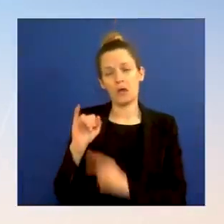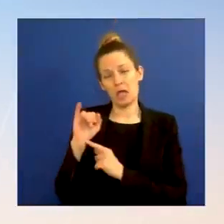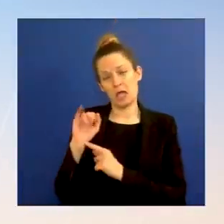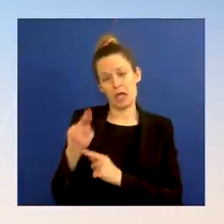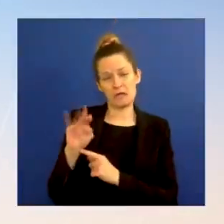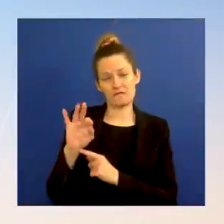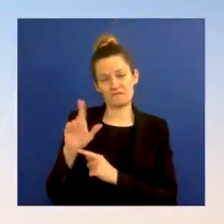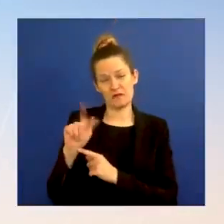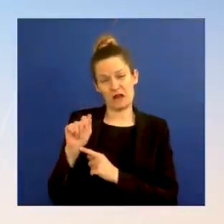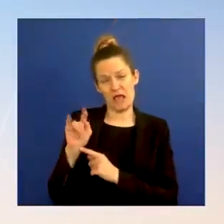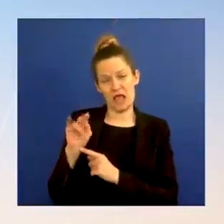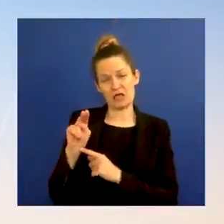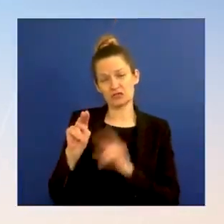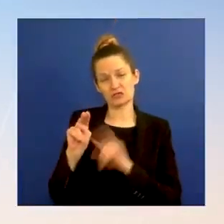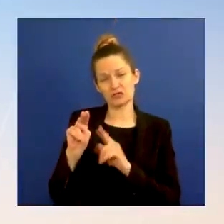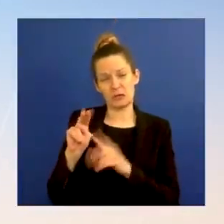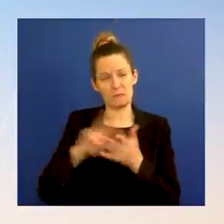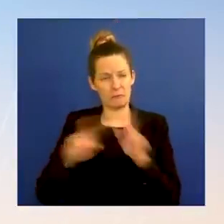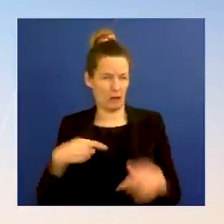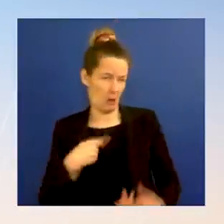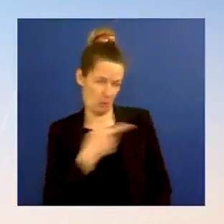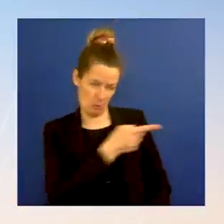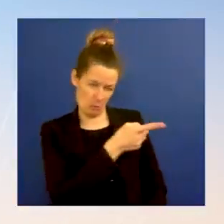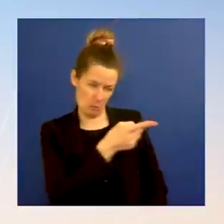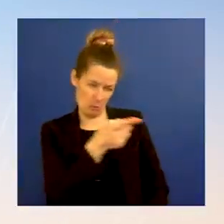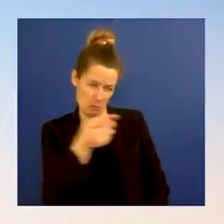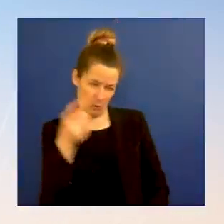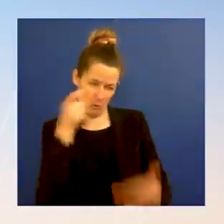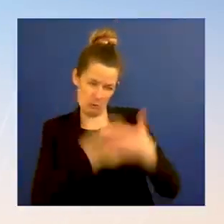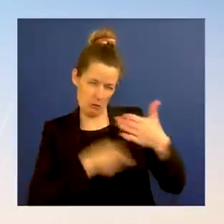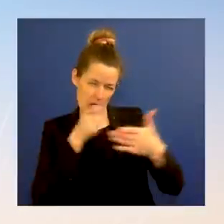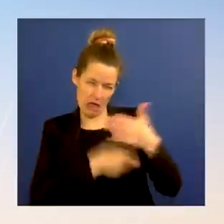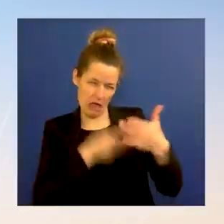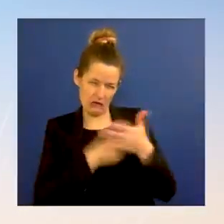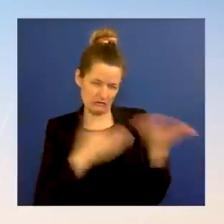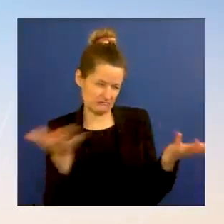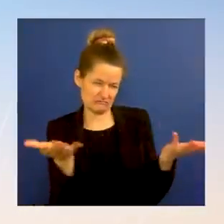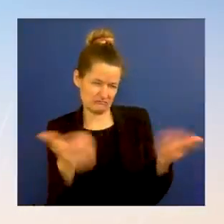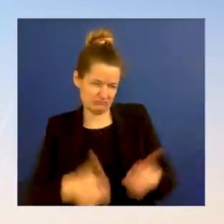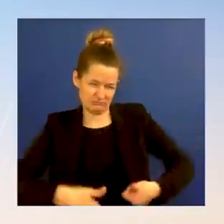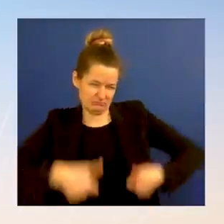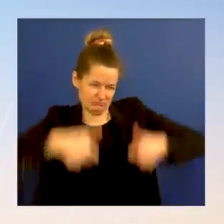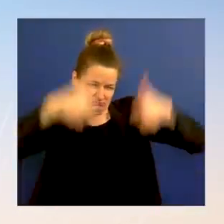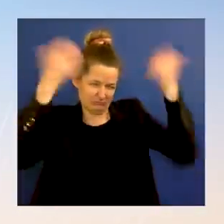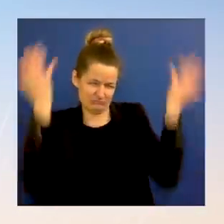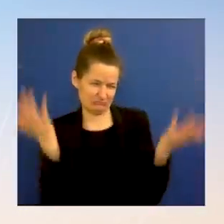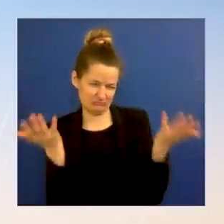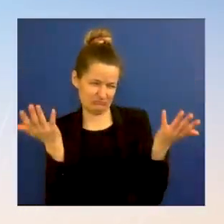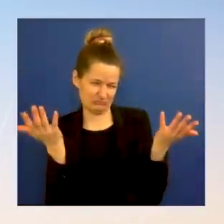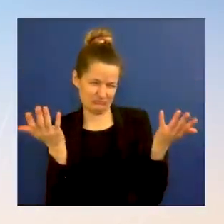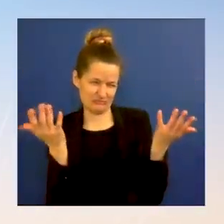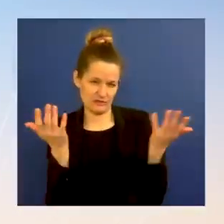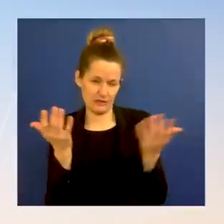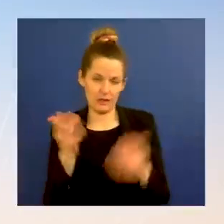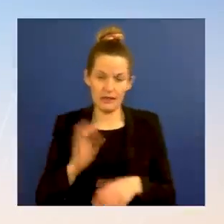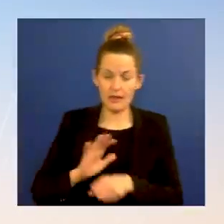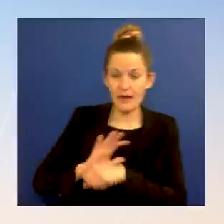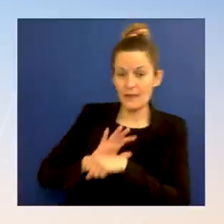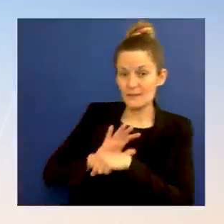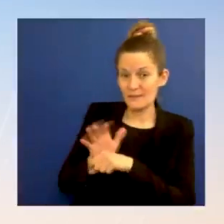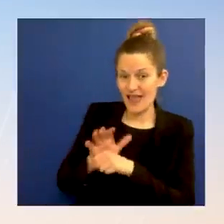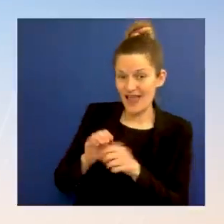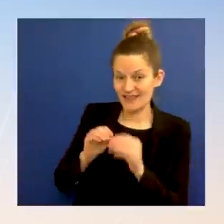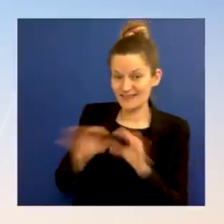we're a pandemic-scarred society. That's not just the economy. There's uncertainty as we navigate our way out of this pandemic, and